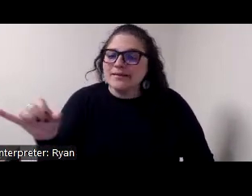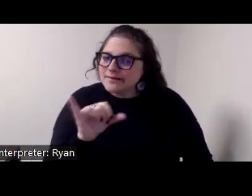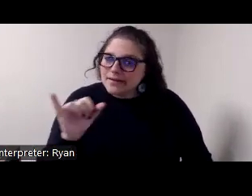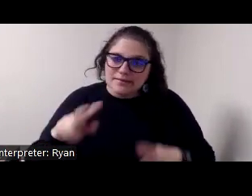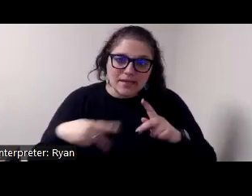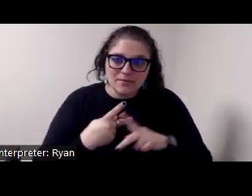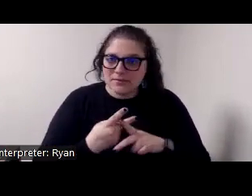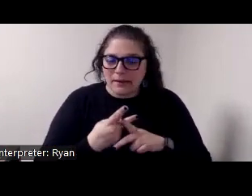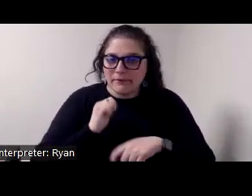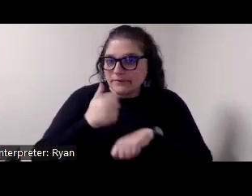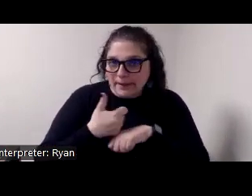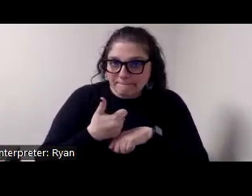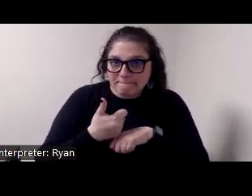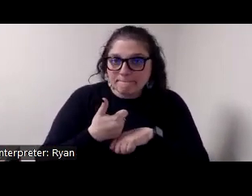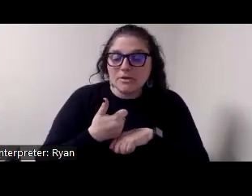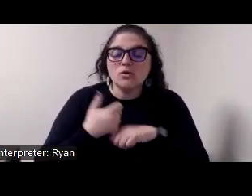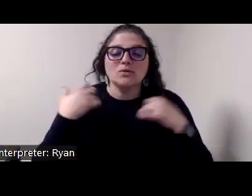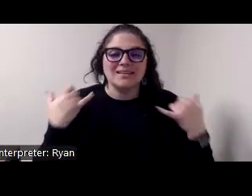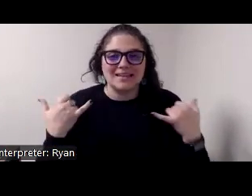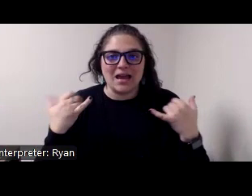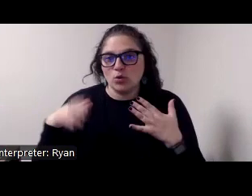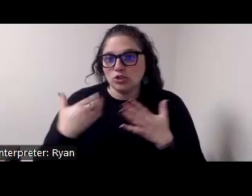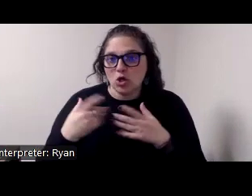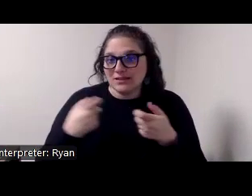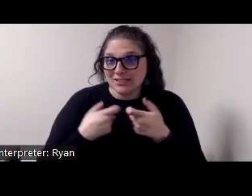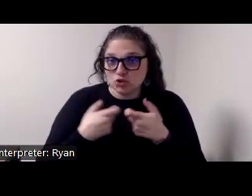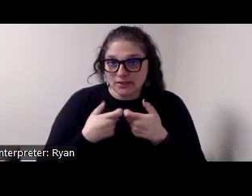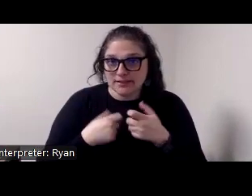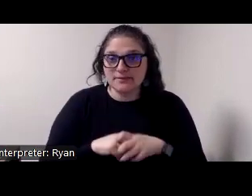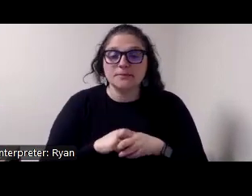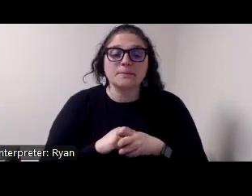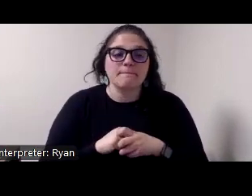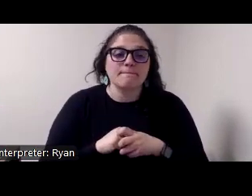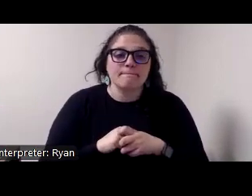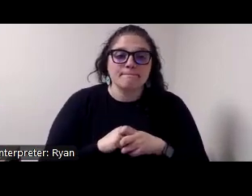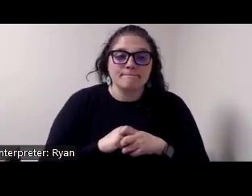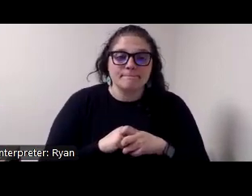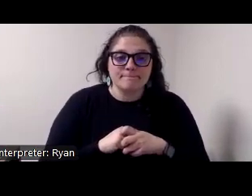of flow. It's just all electronic. So